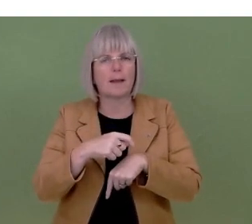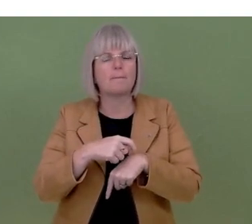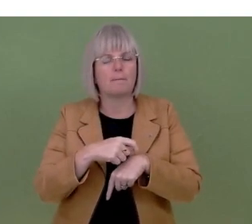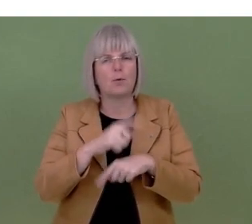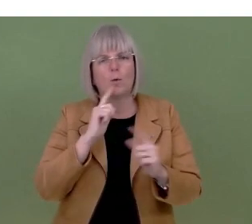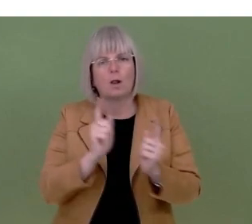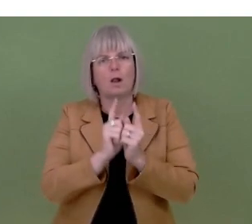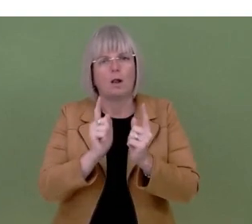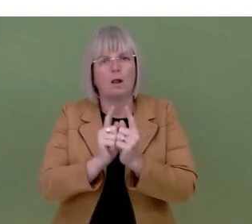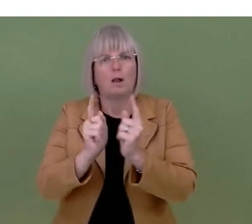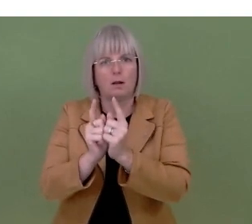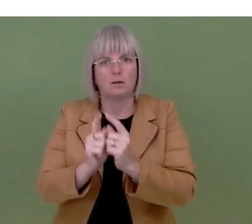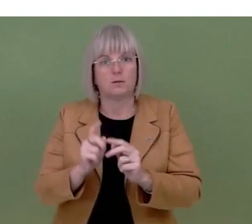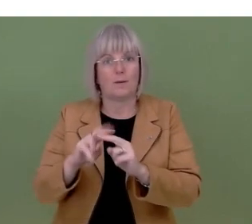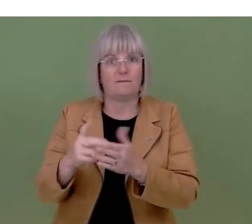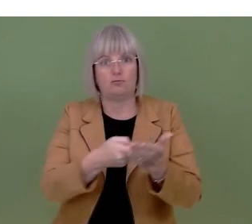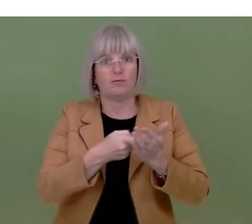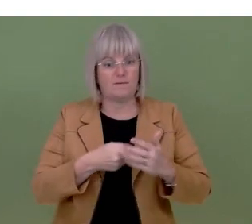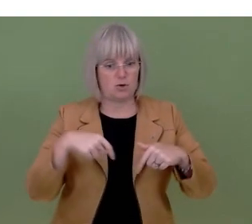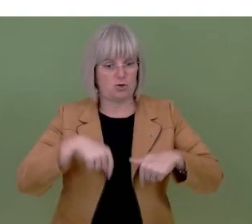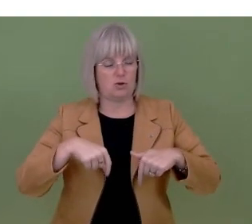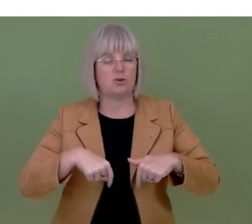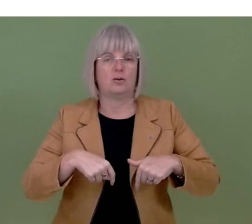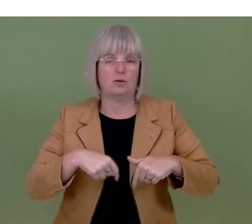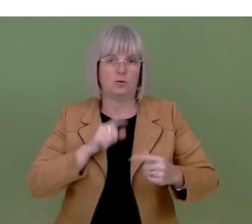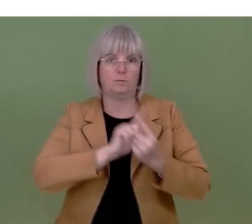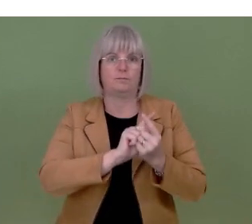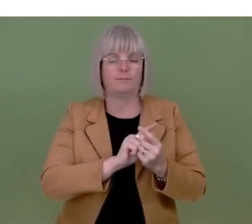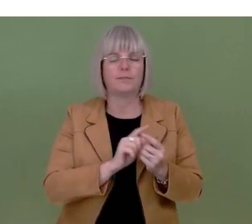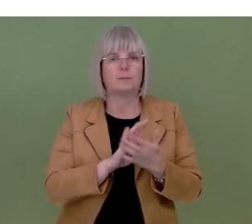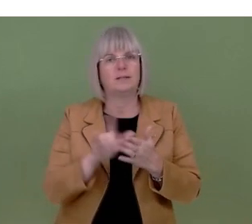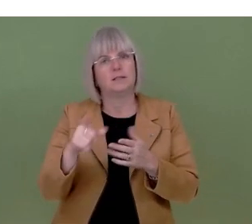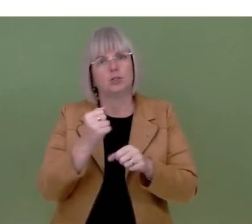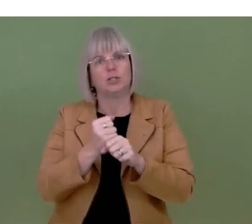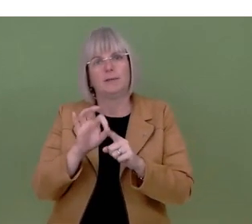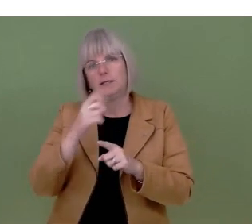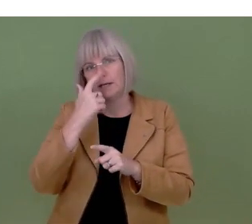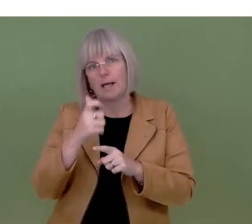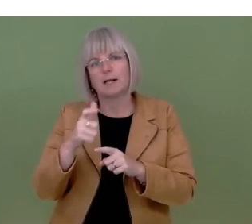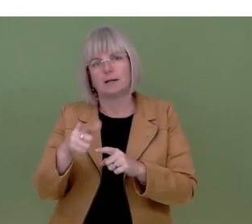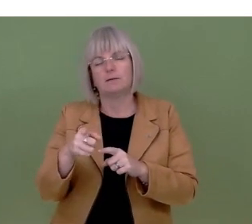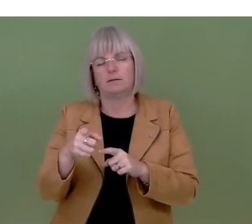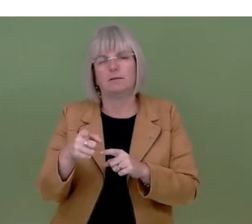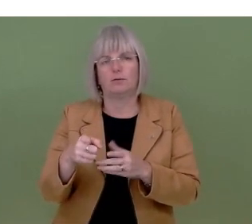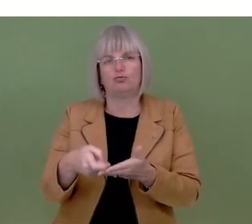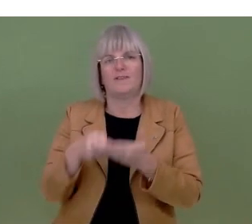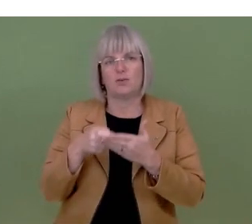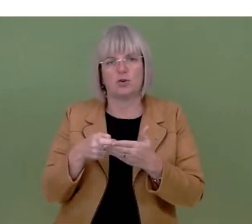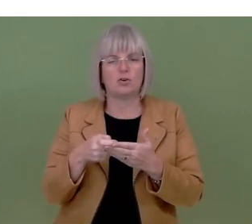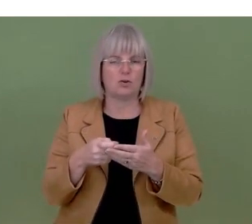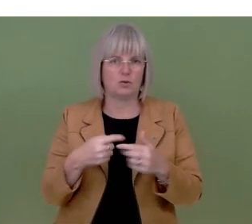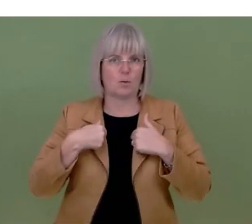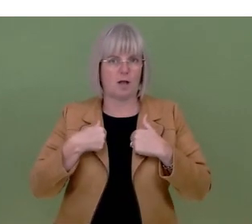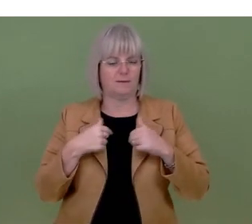helping increase GP capacity in that sense as well, because the GP can refer directly to the TAP or app for a brief intervention, and then we're